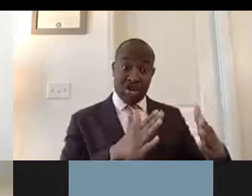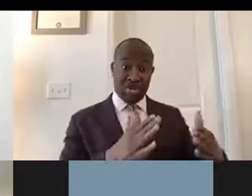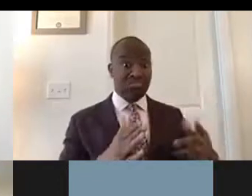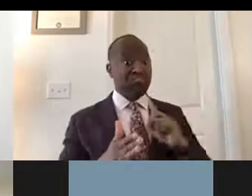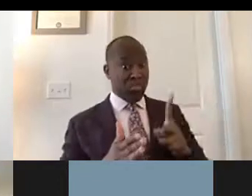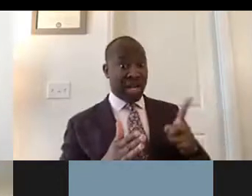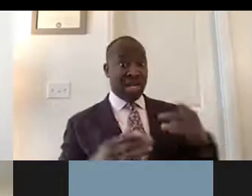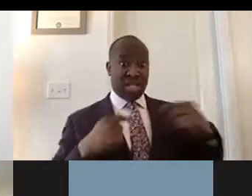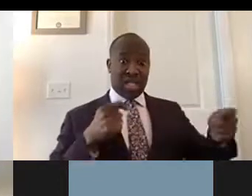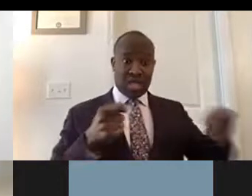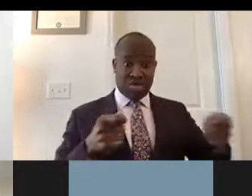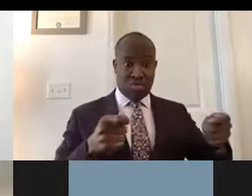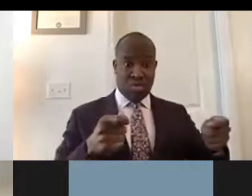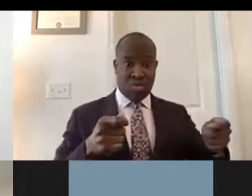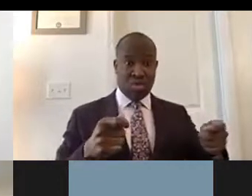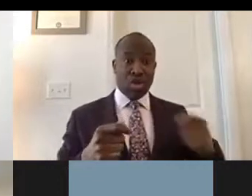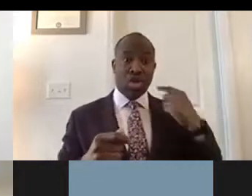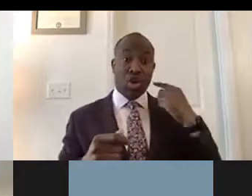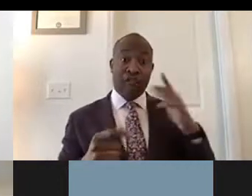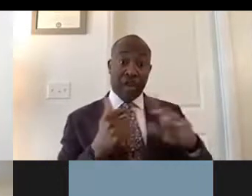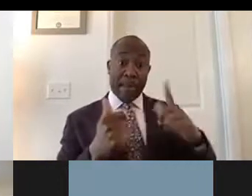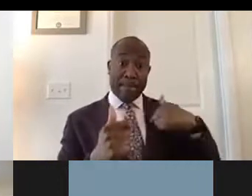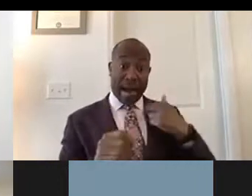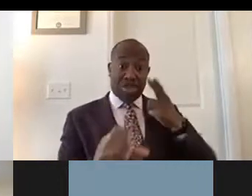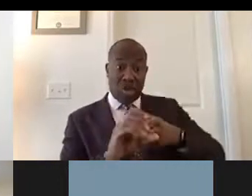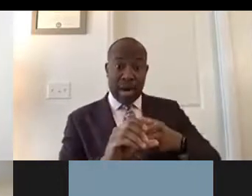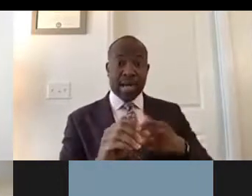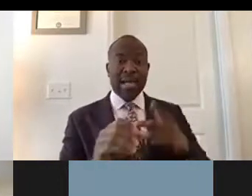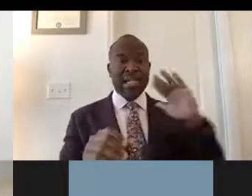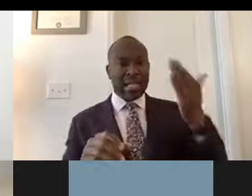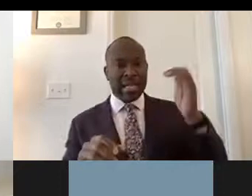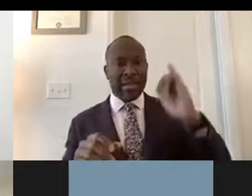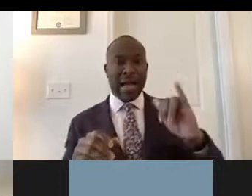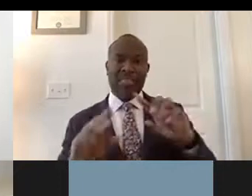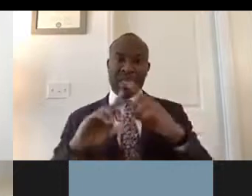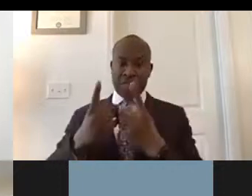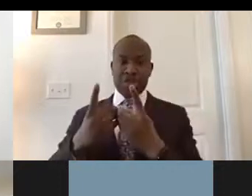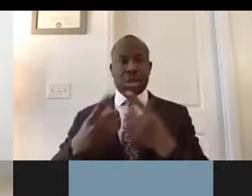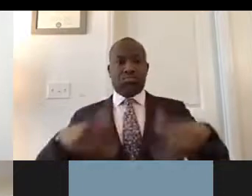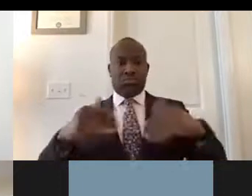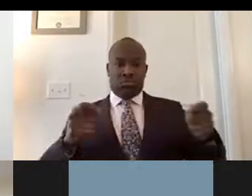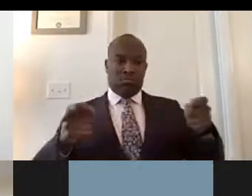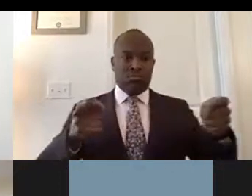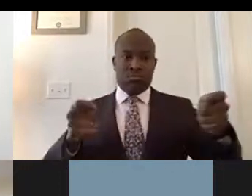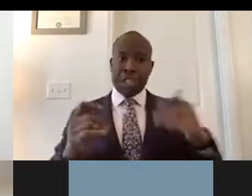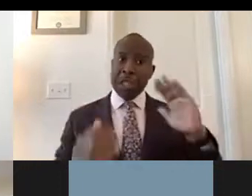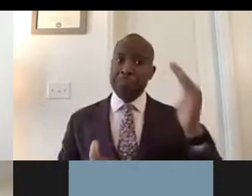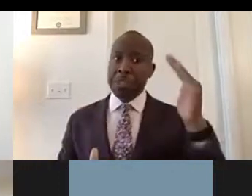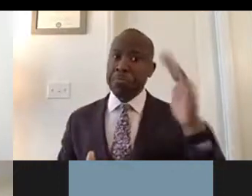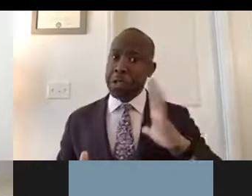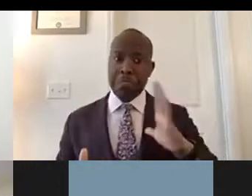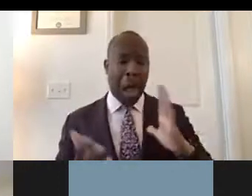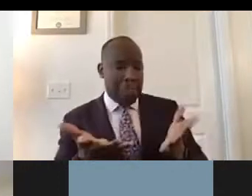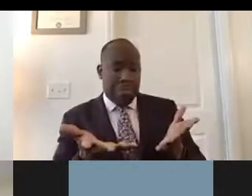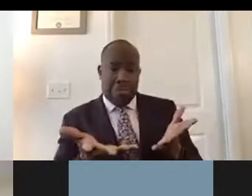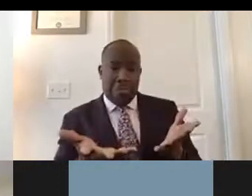each school system leader and the leaders in the schools are able to have control of their schools. When I joined, it seemed that the district had